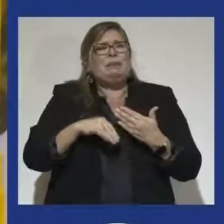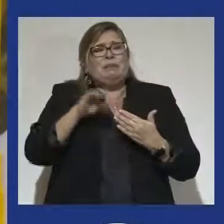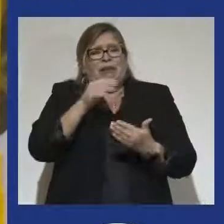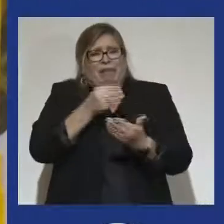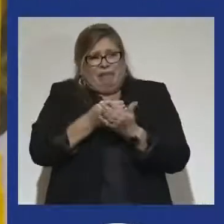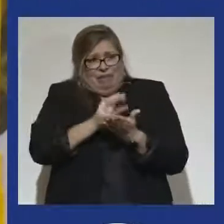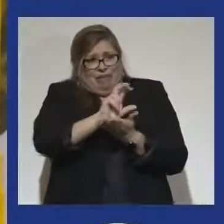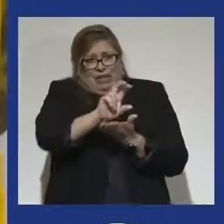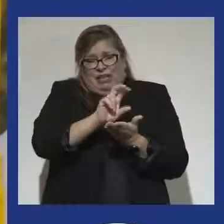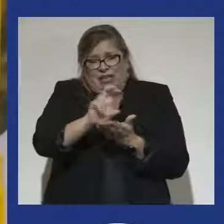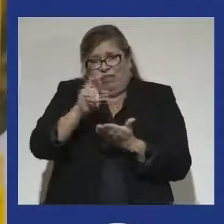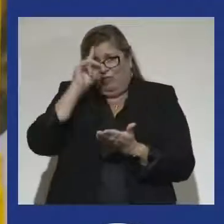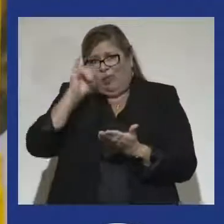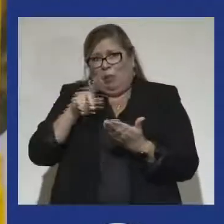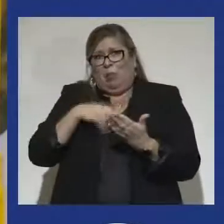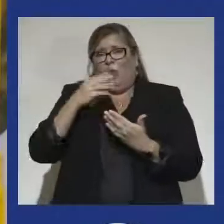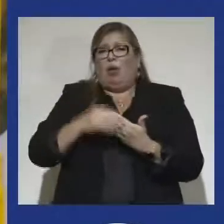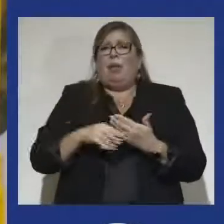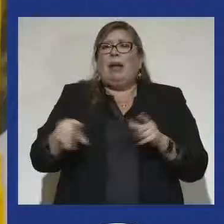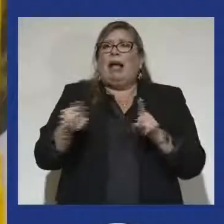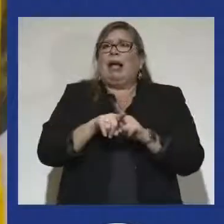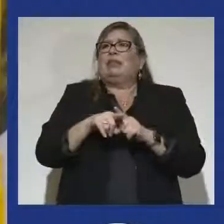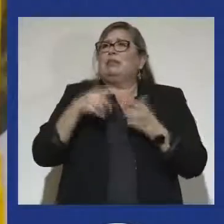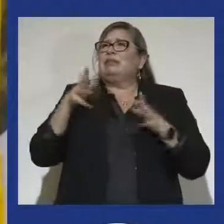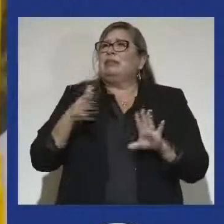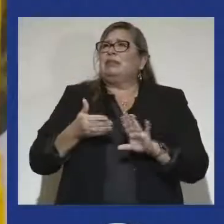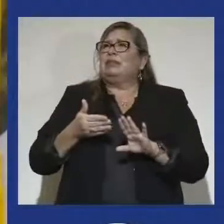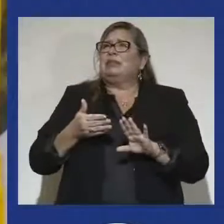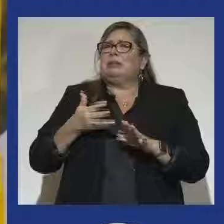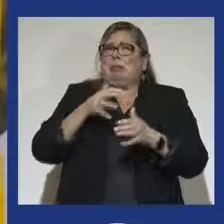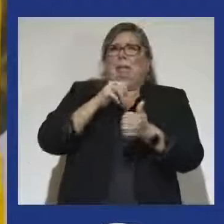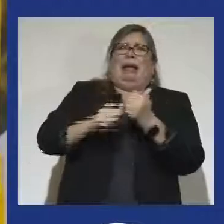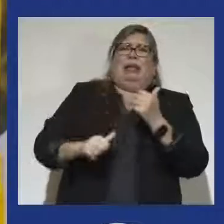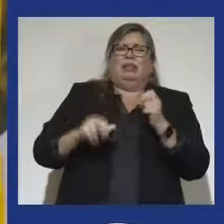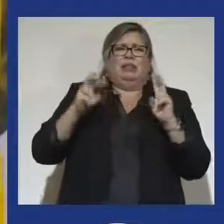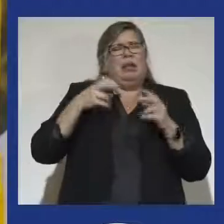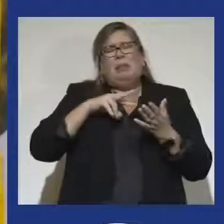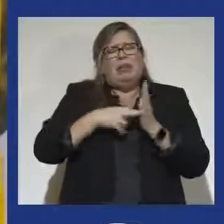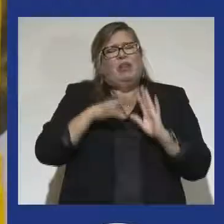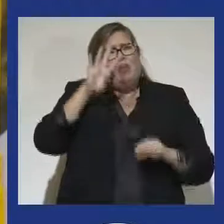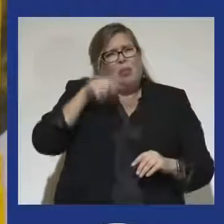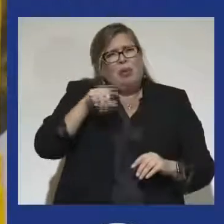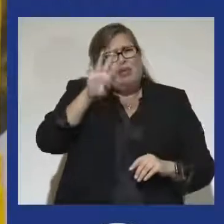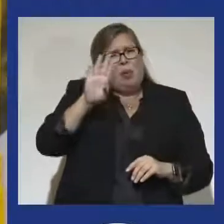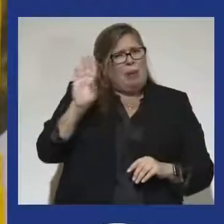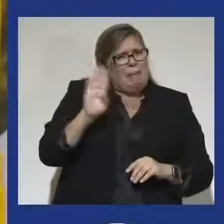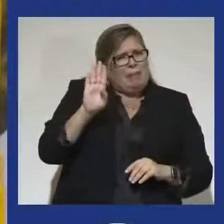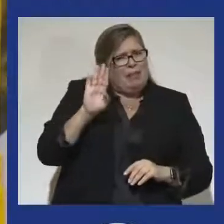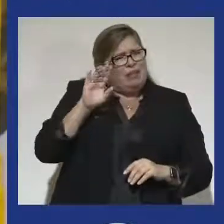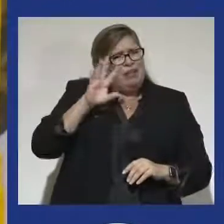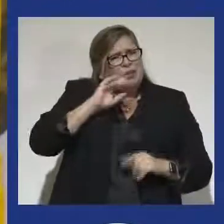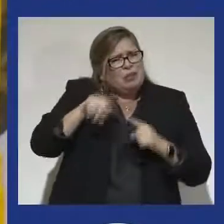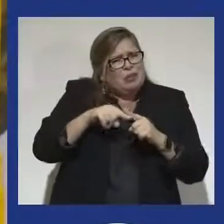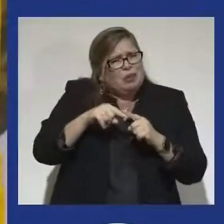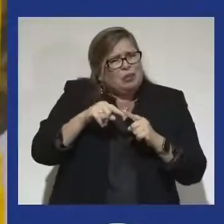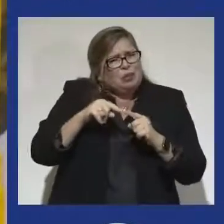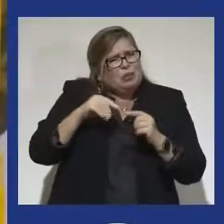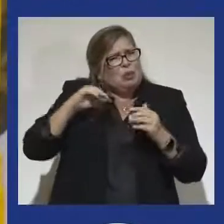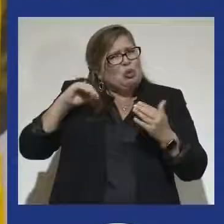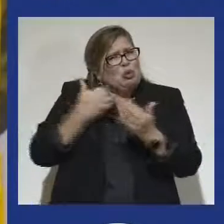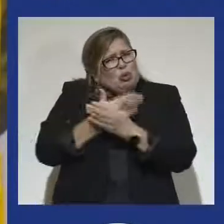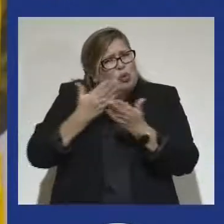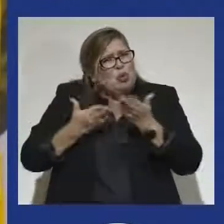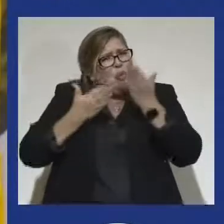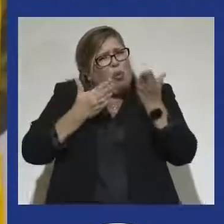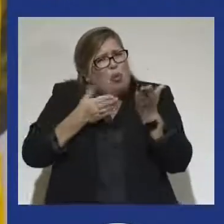for the programs as it's already passed. So I just want to be clear, that $4.4 billion, is that a new